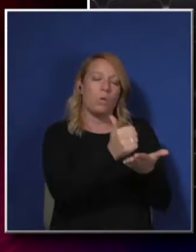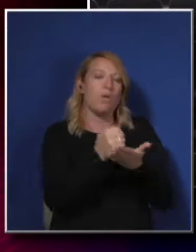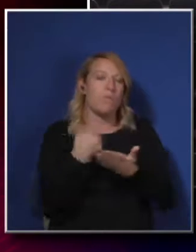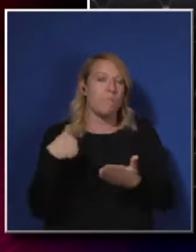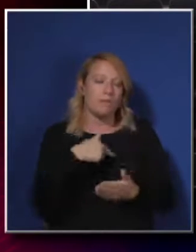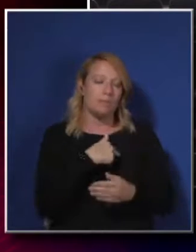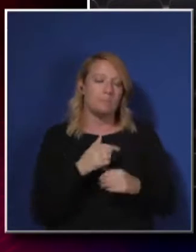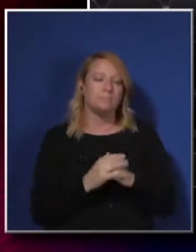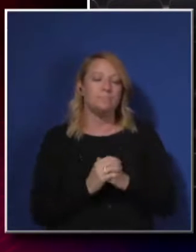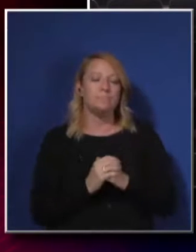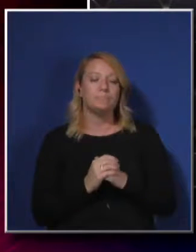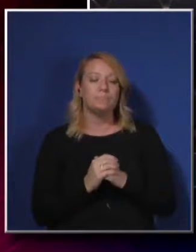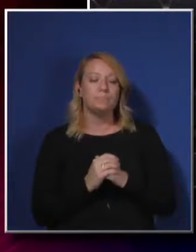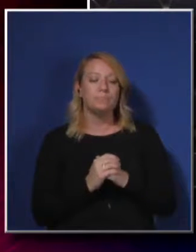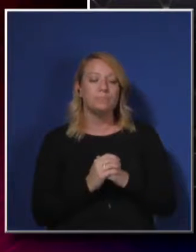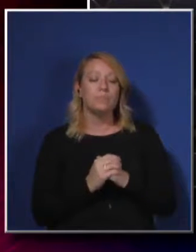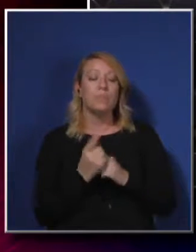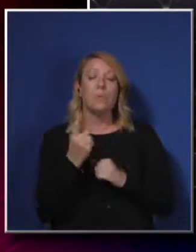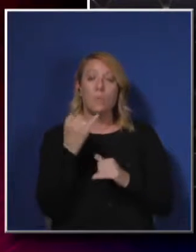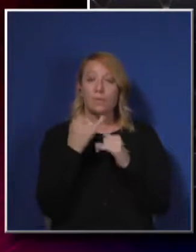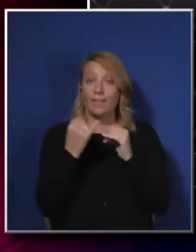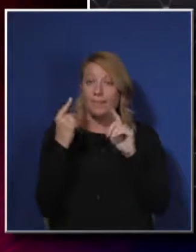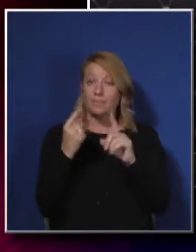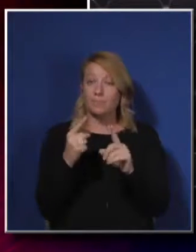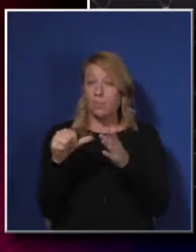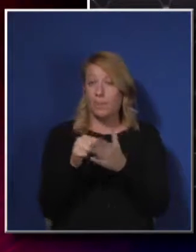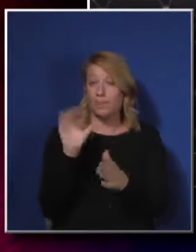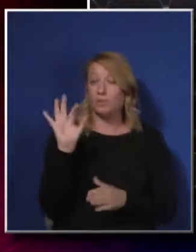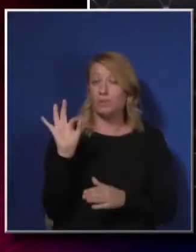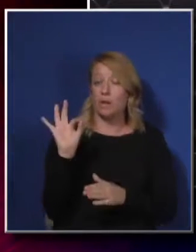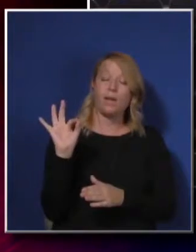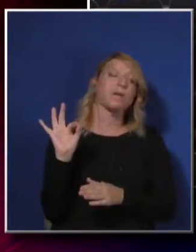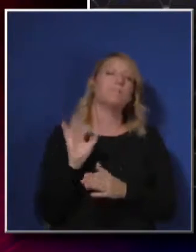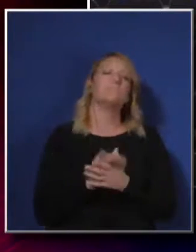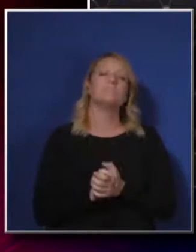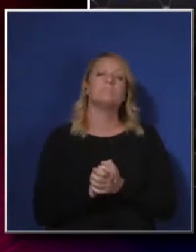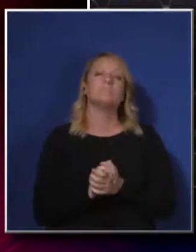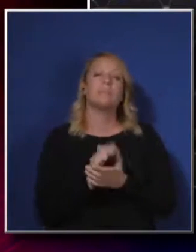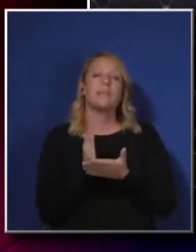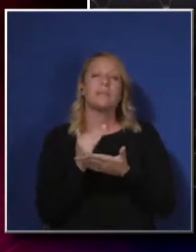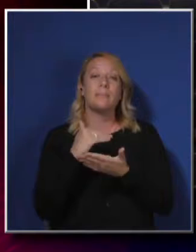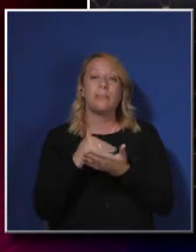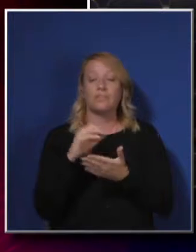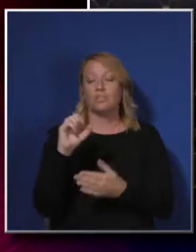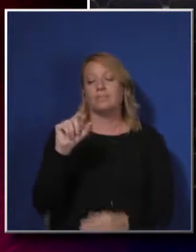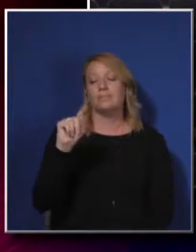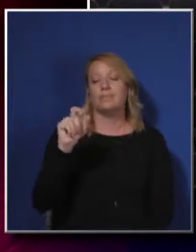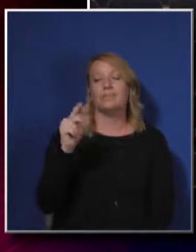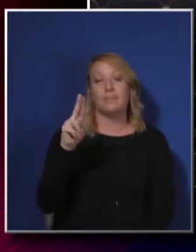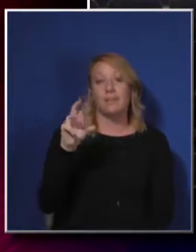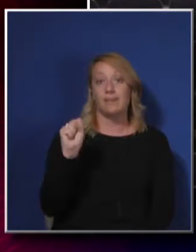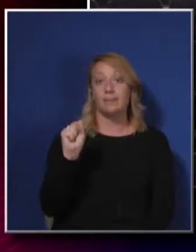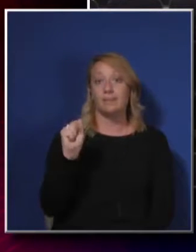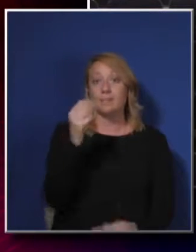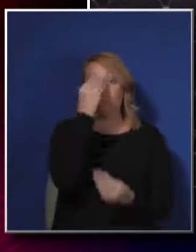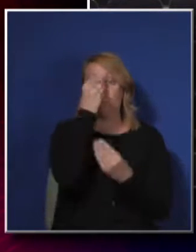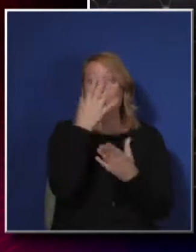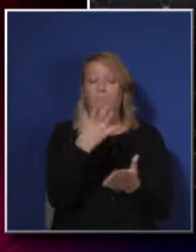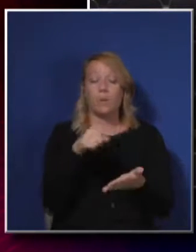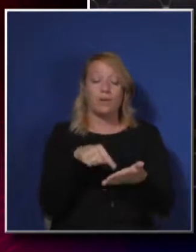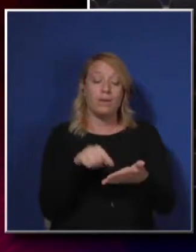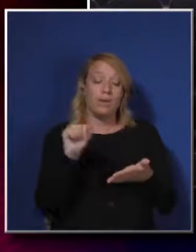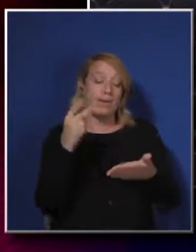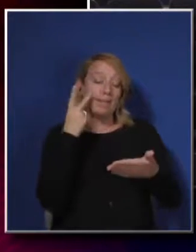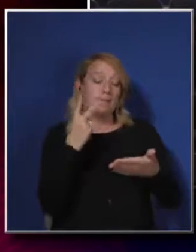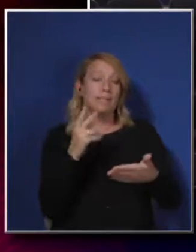want to mention, as illustrated on page 9 of the budget status report, you will notate a $4